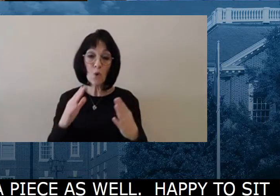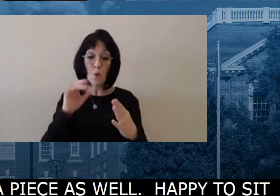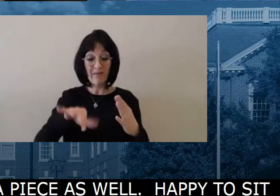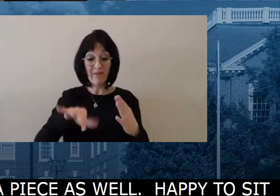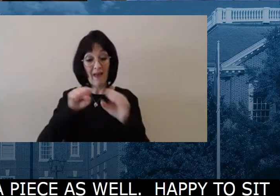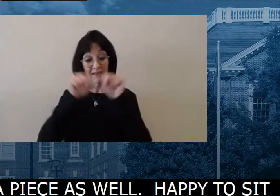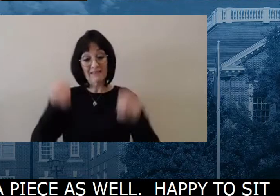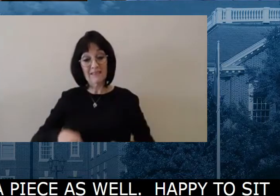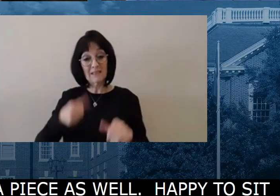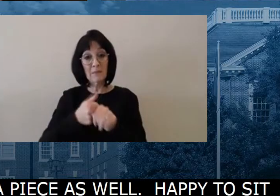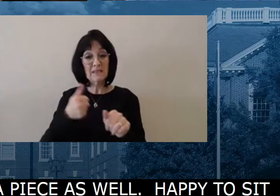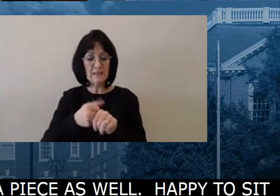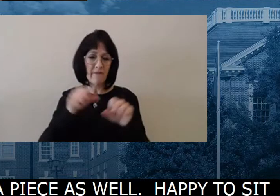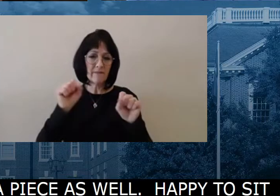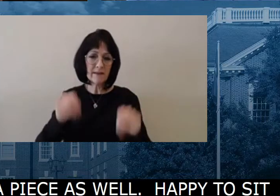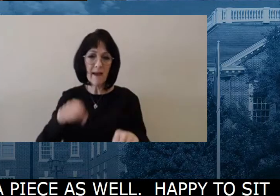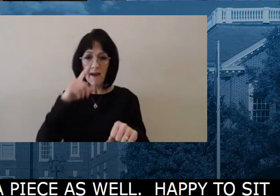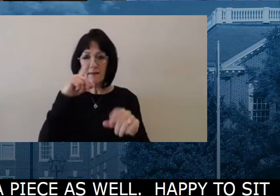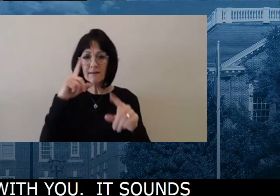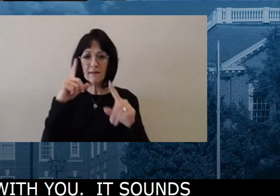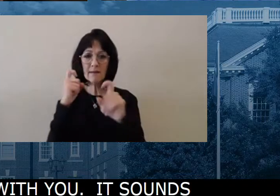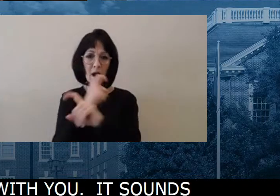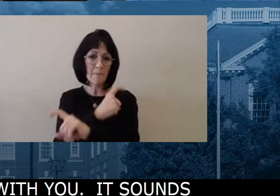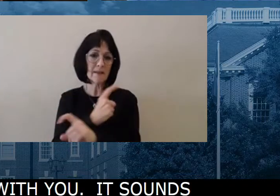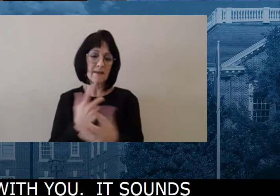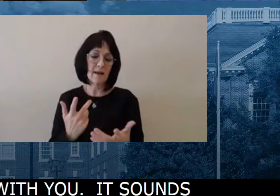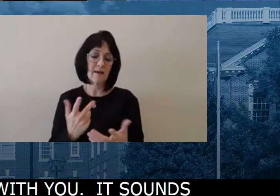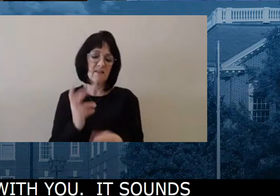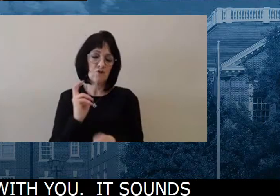All right, next we'll go to Amy Cherry from WDEL.